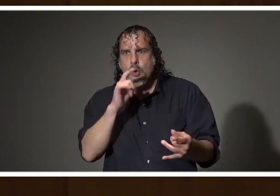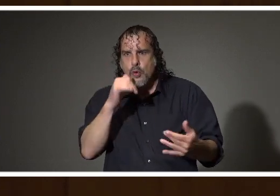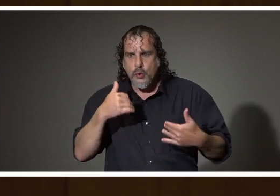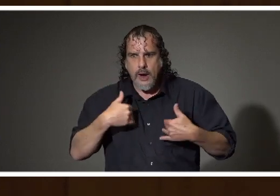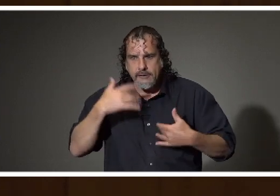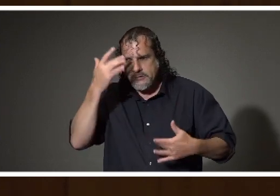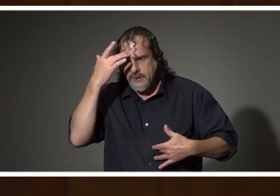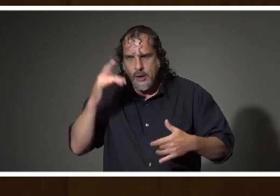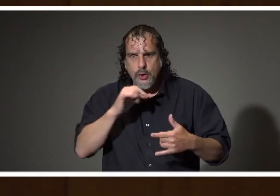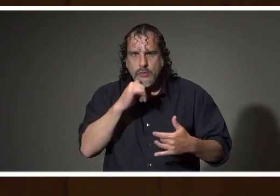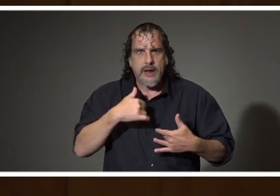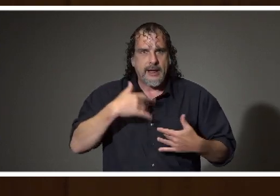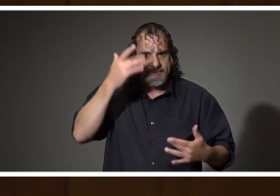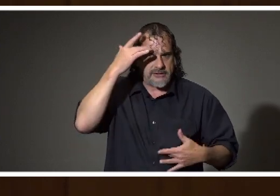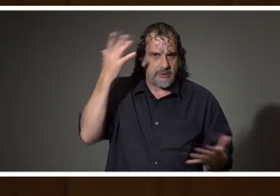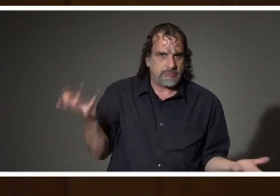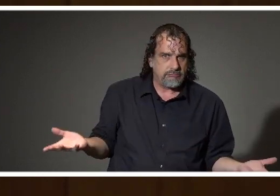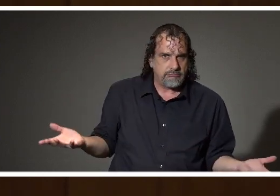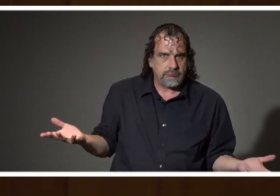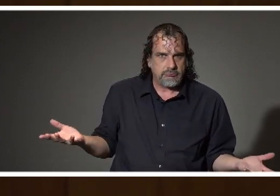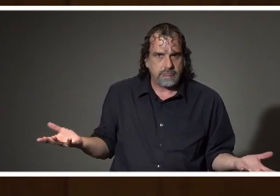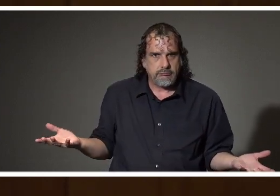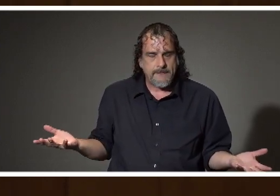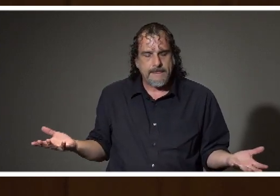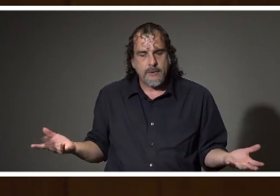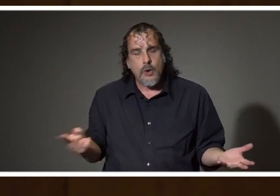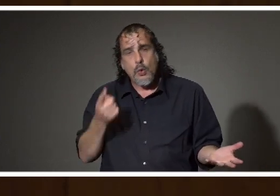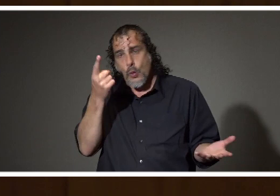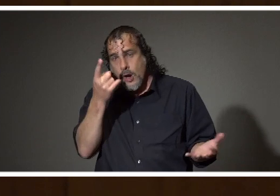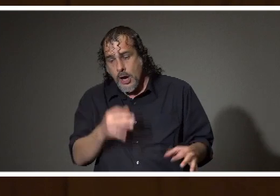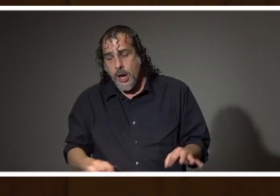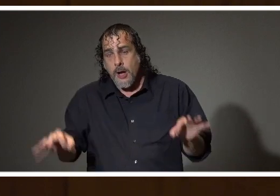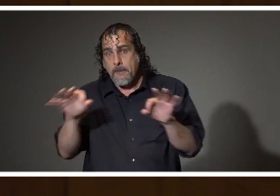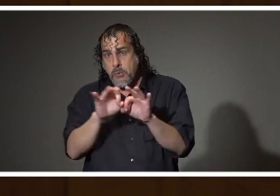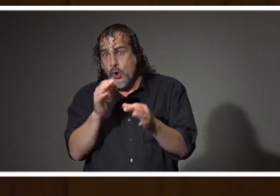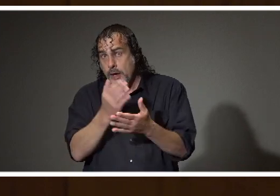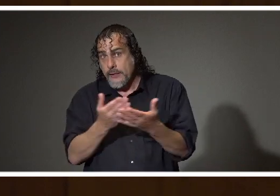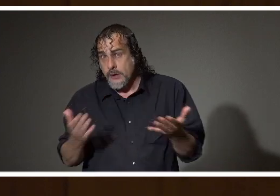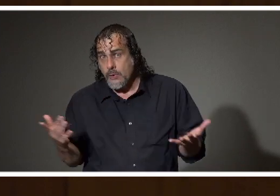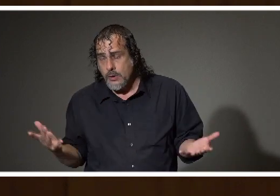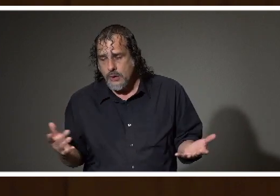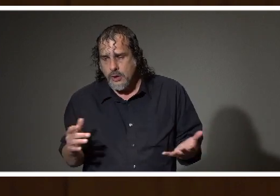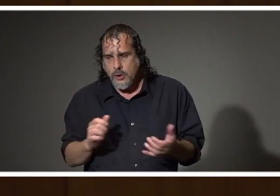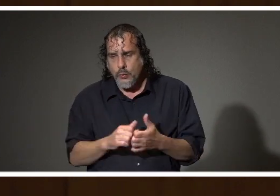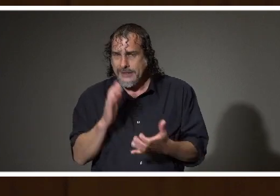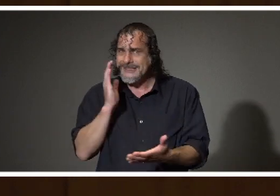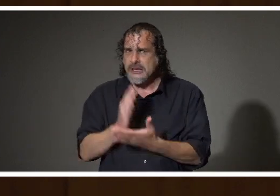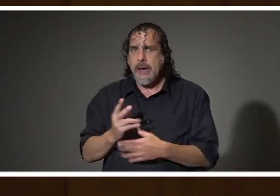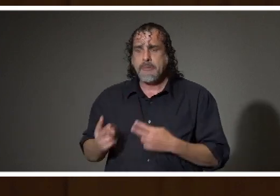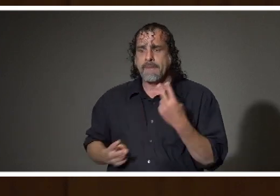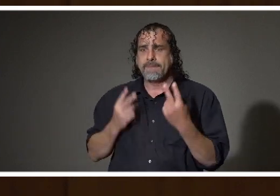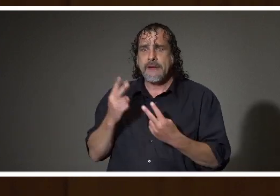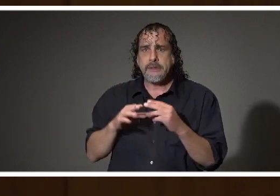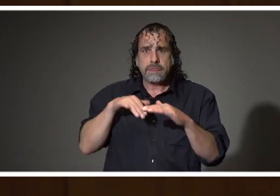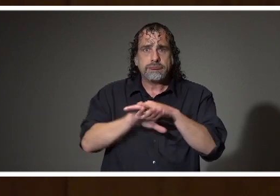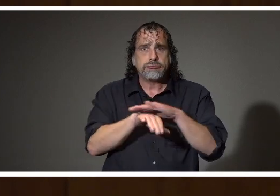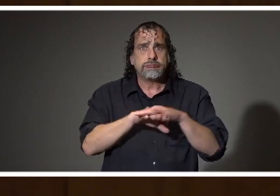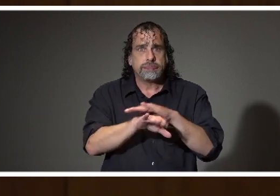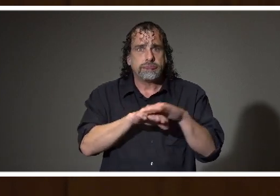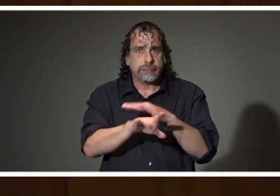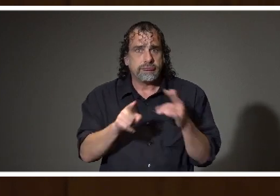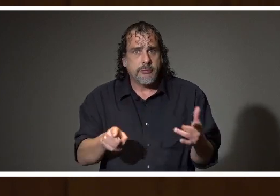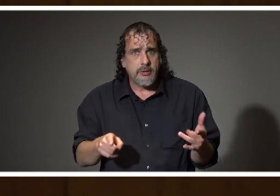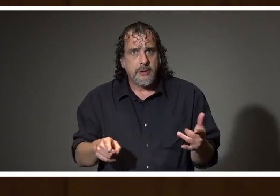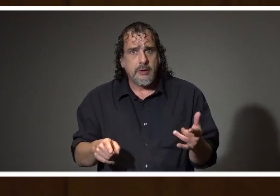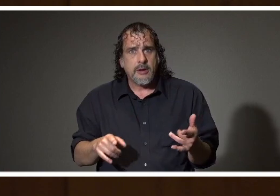be shedding, and that'll help us. The one thing that's very important about this is, we did cut off visitation for folks, which I know is very hard,